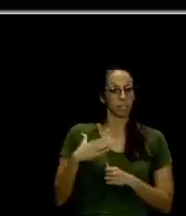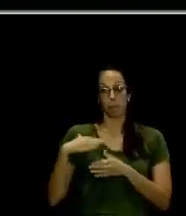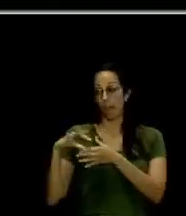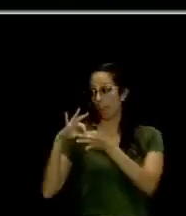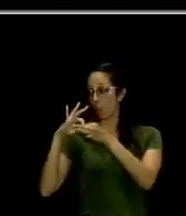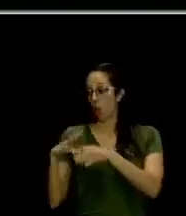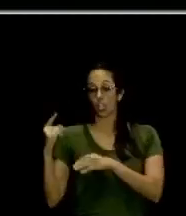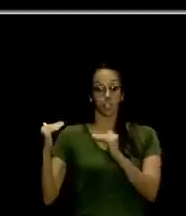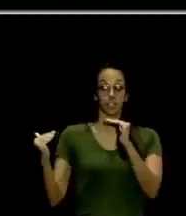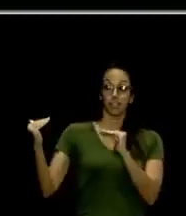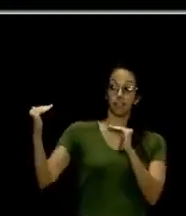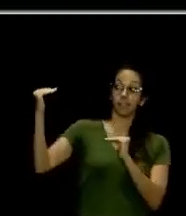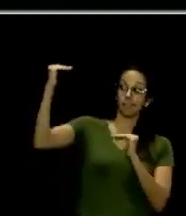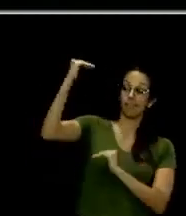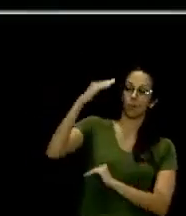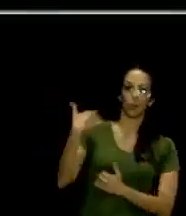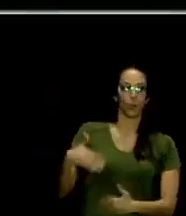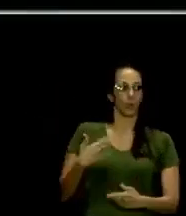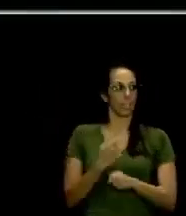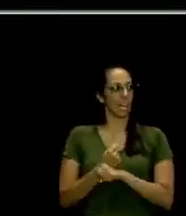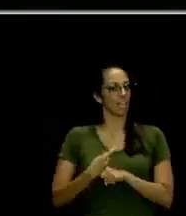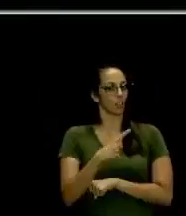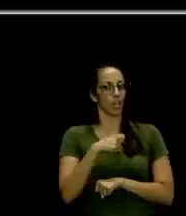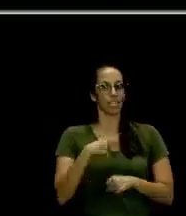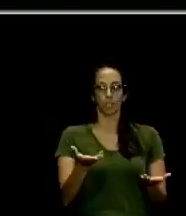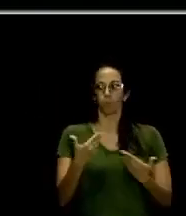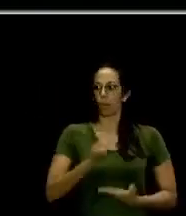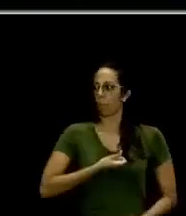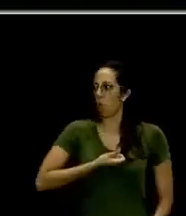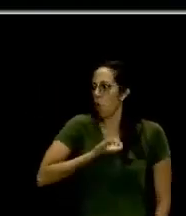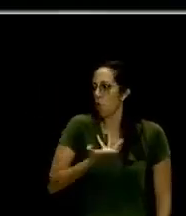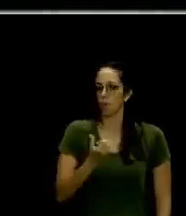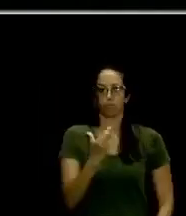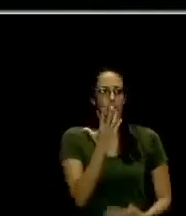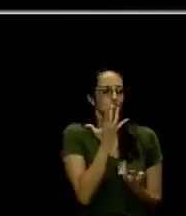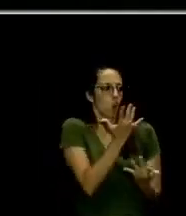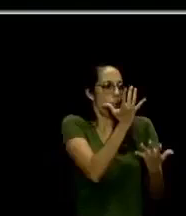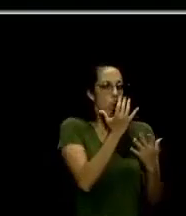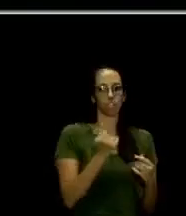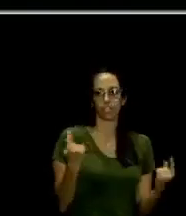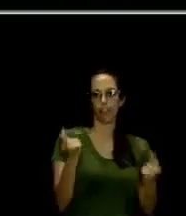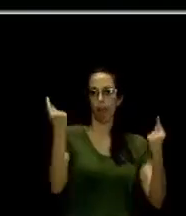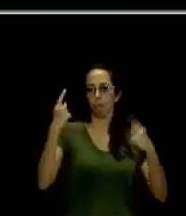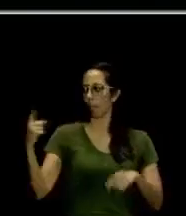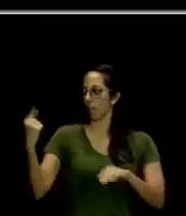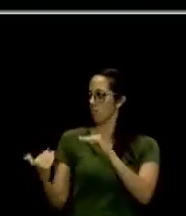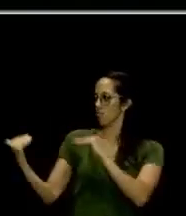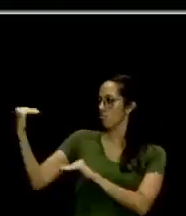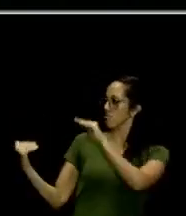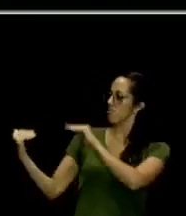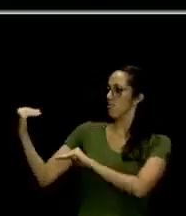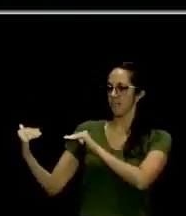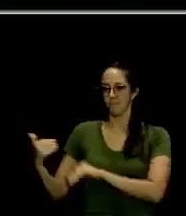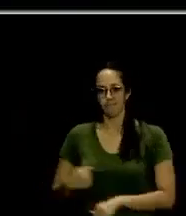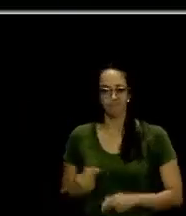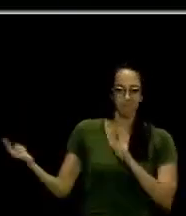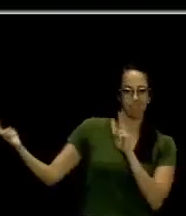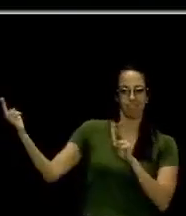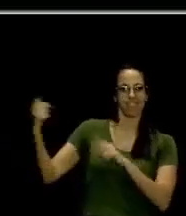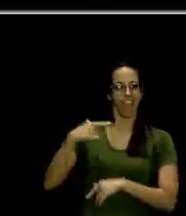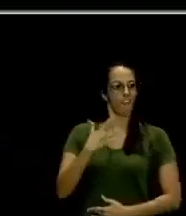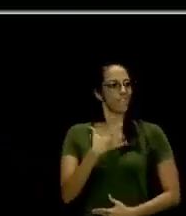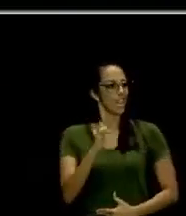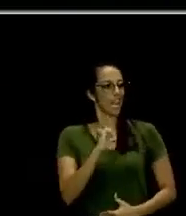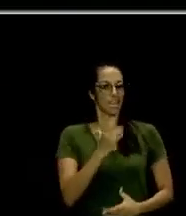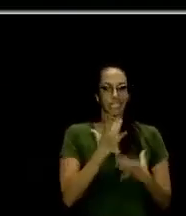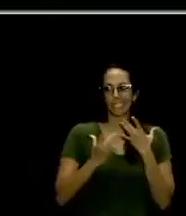bar high. I know for next year I need to bring a poem or a song or something. So I'm feeling rather lacking